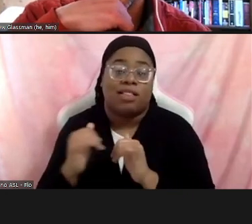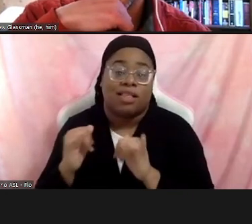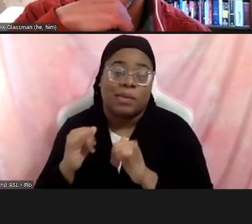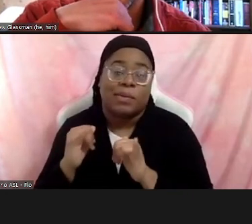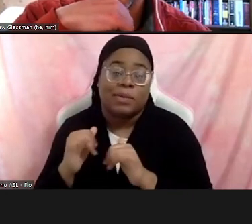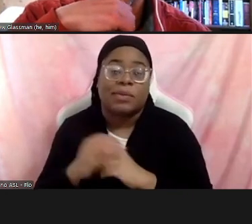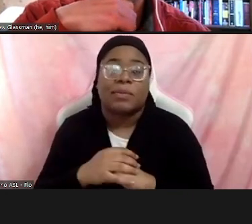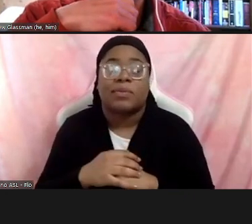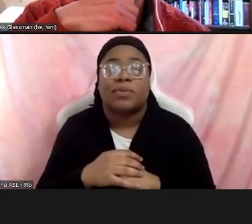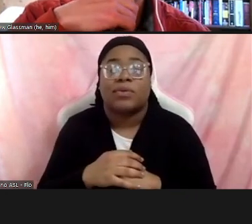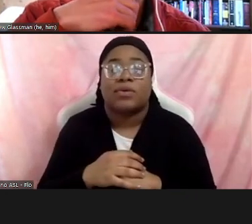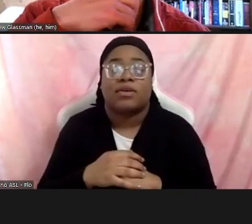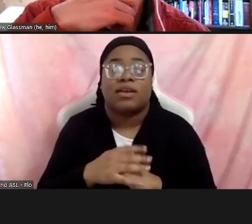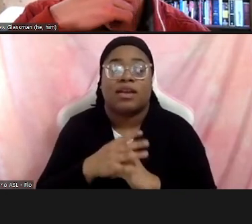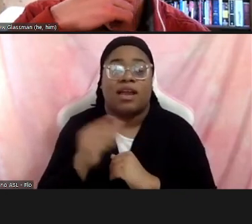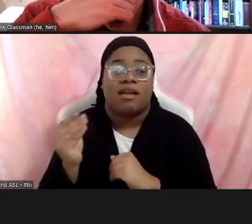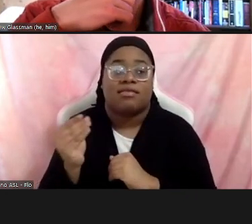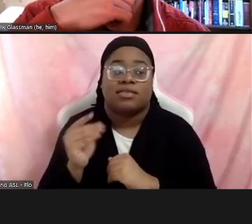do